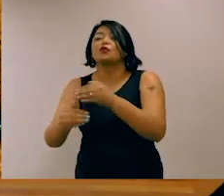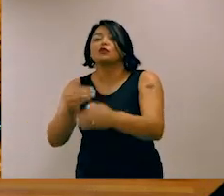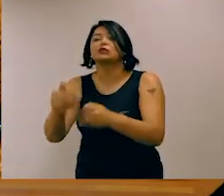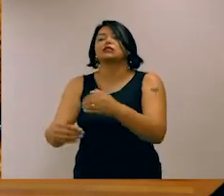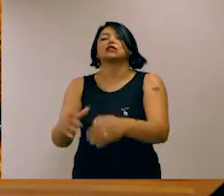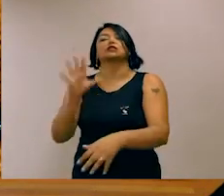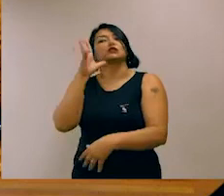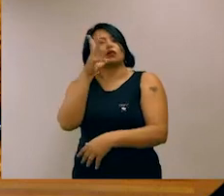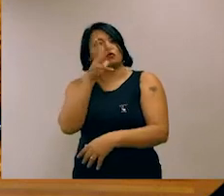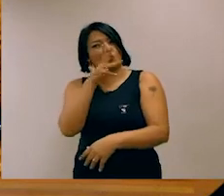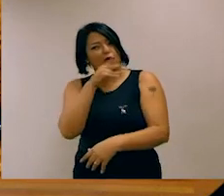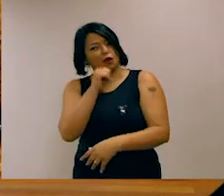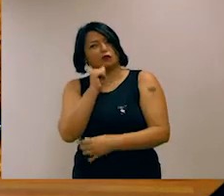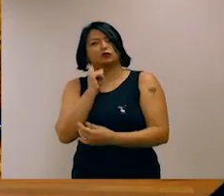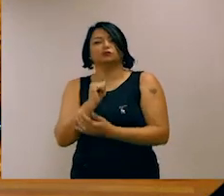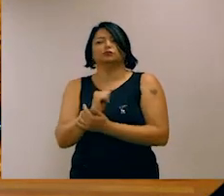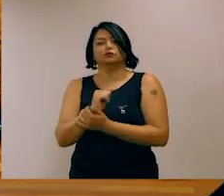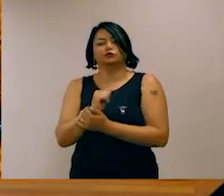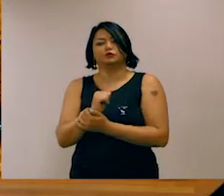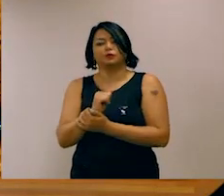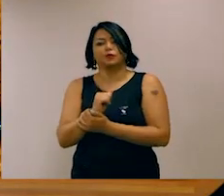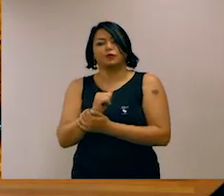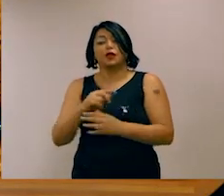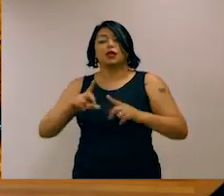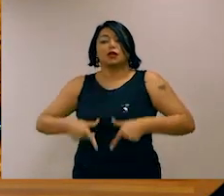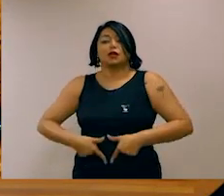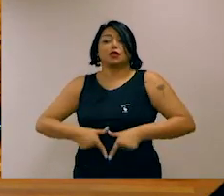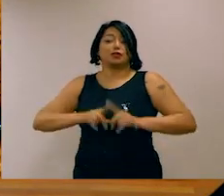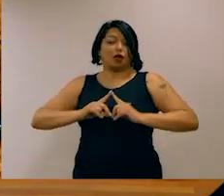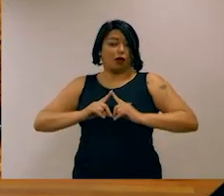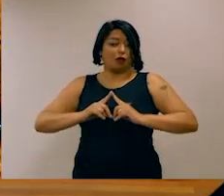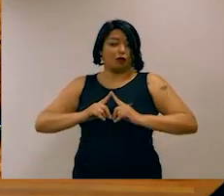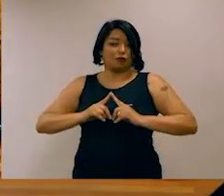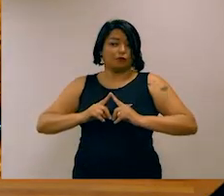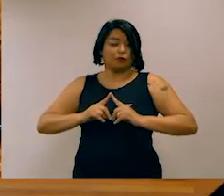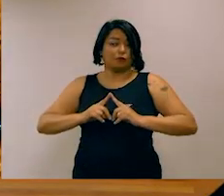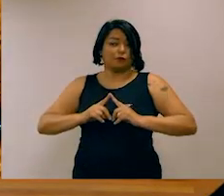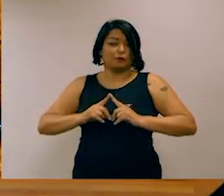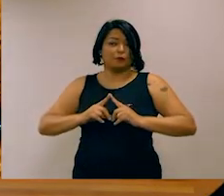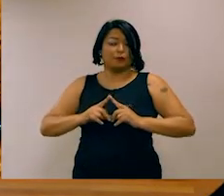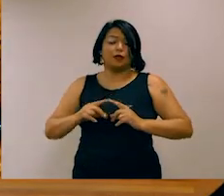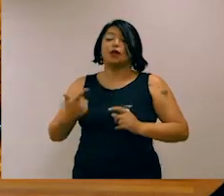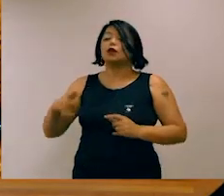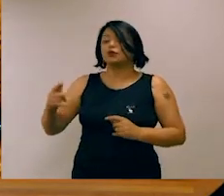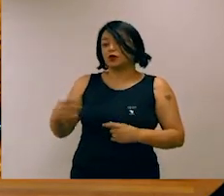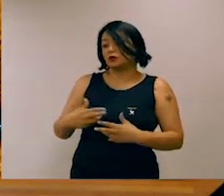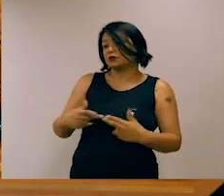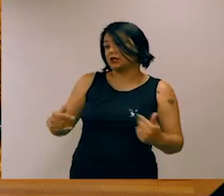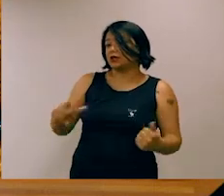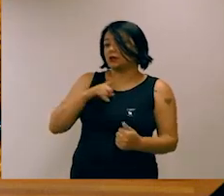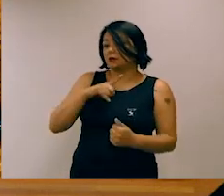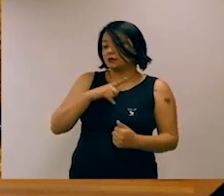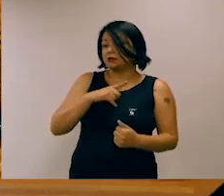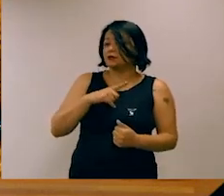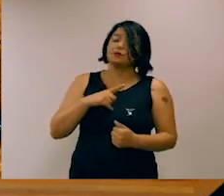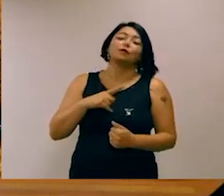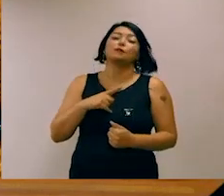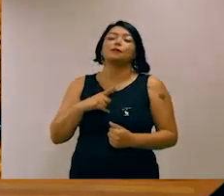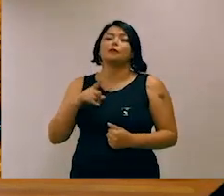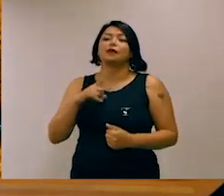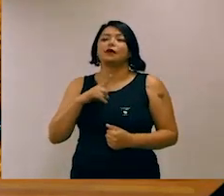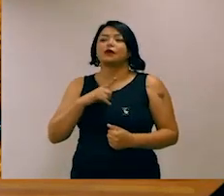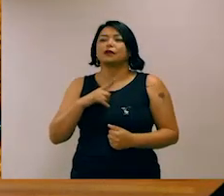And in Israel, one of the nice thing we had, it's called a Nudge-a-thon, which is basically